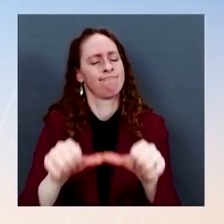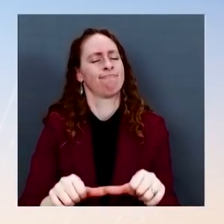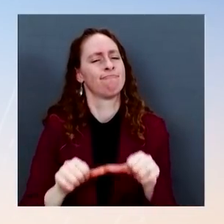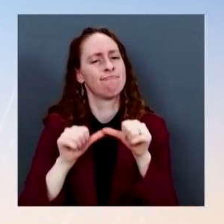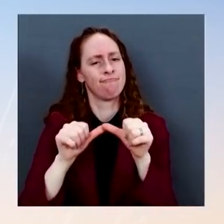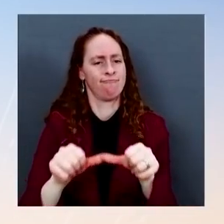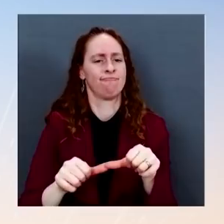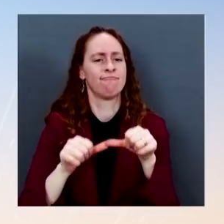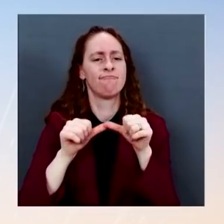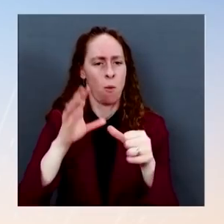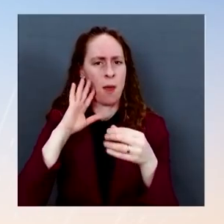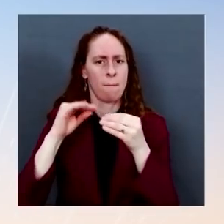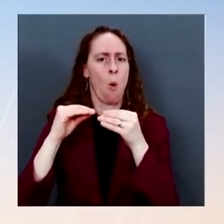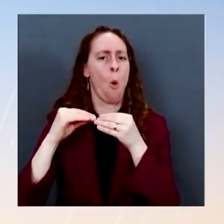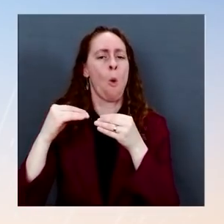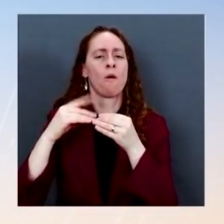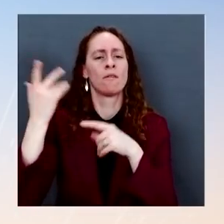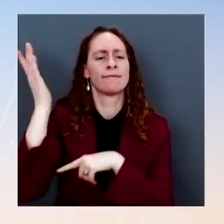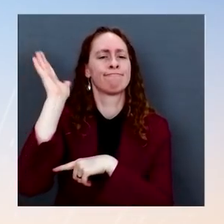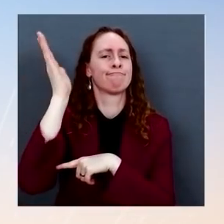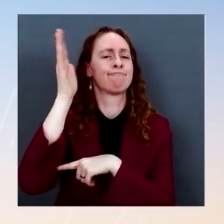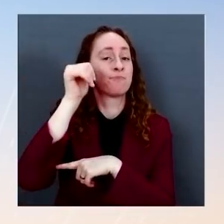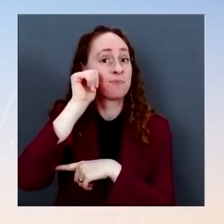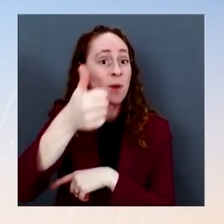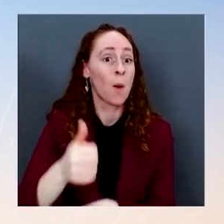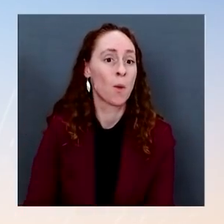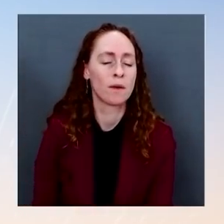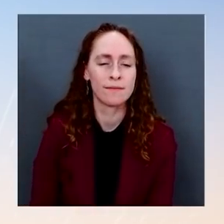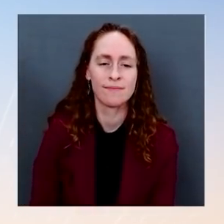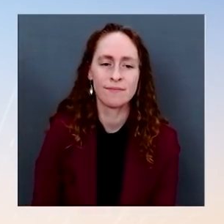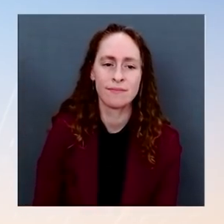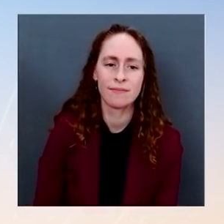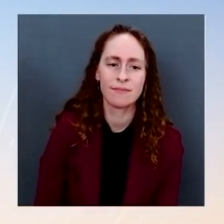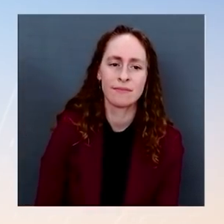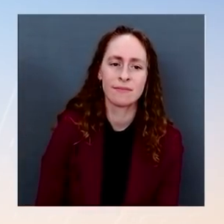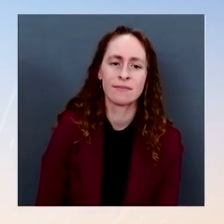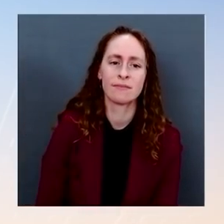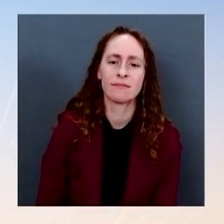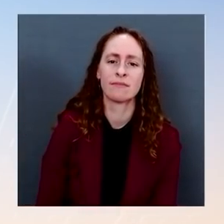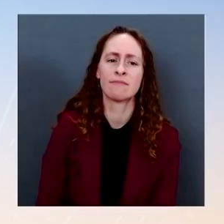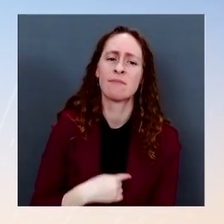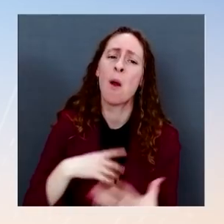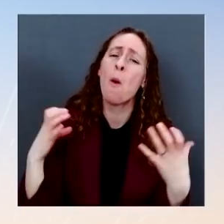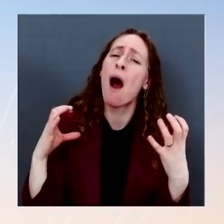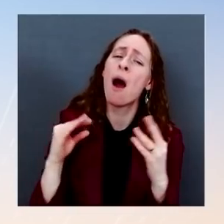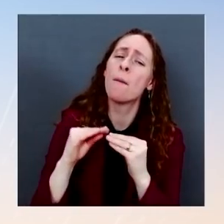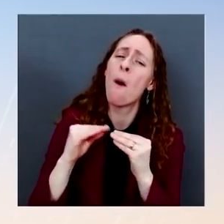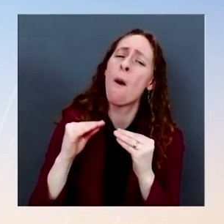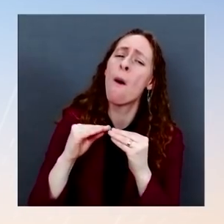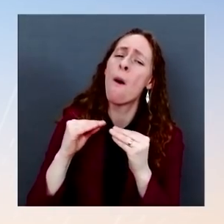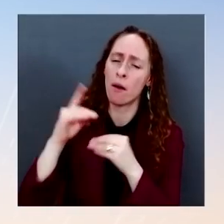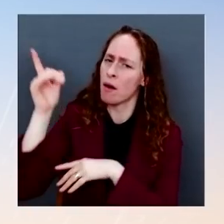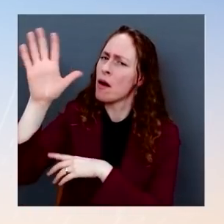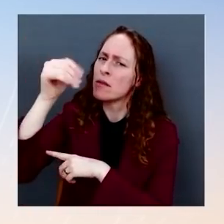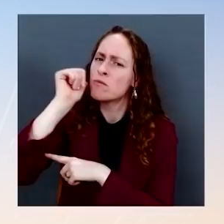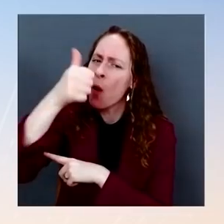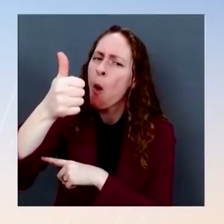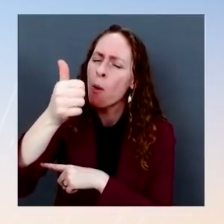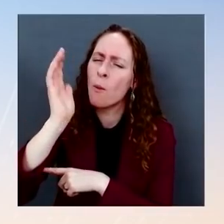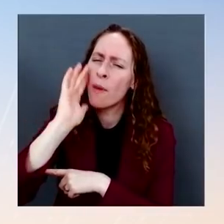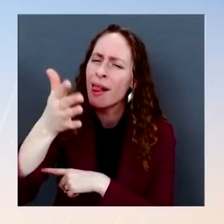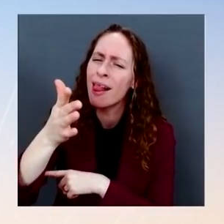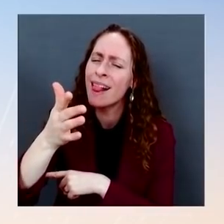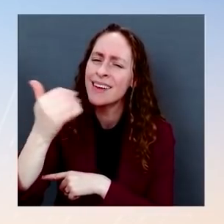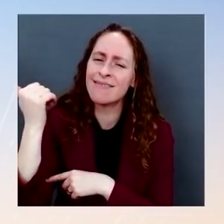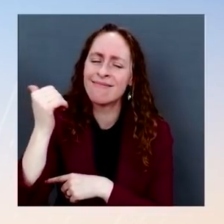access to these tests? We always feel we need to be doing more, and that's what the president will talk about tomorrow. And just some quick housekeeping items. Given this surge and the spike right